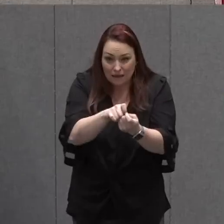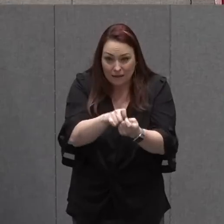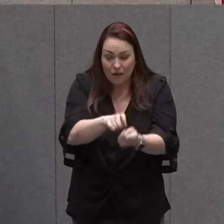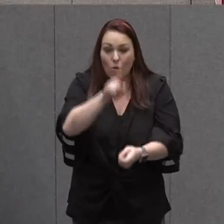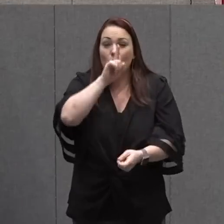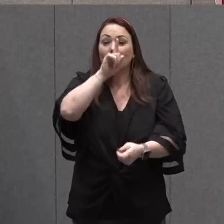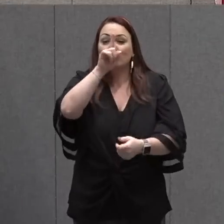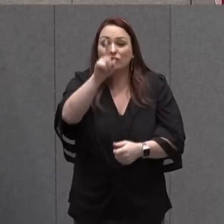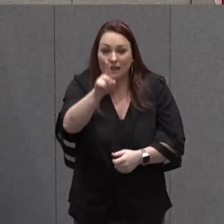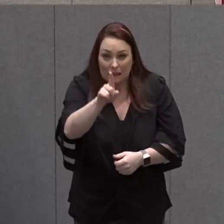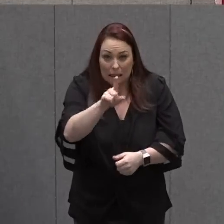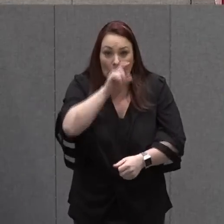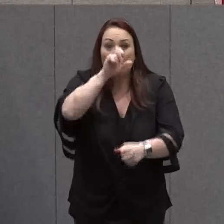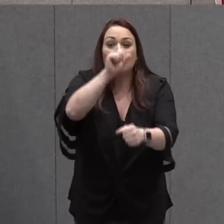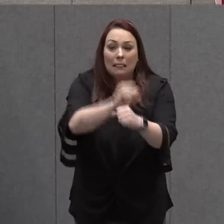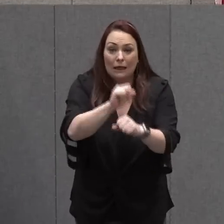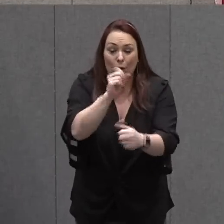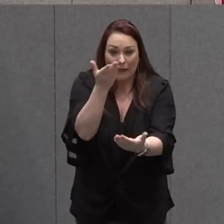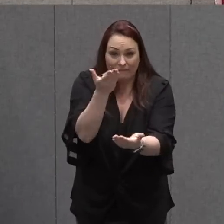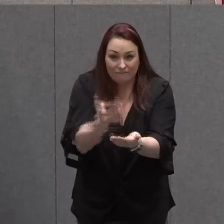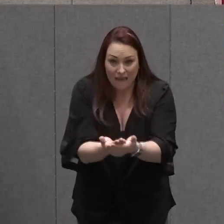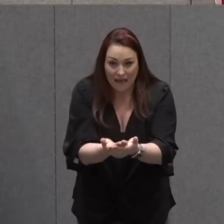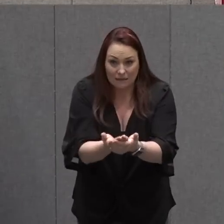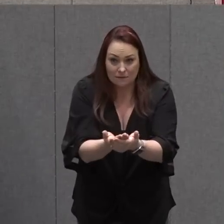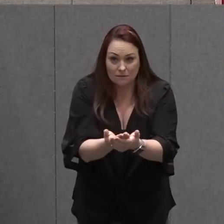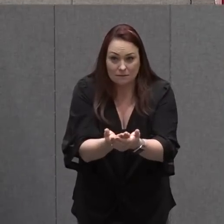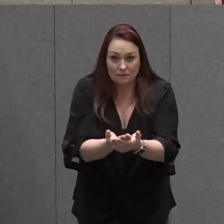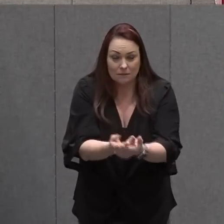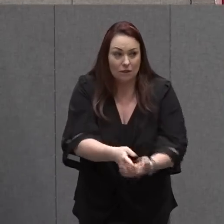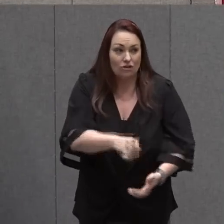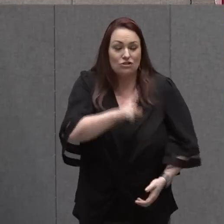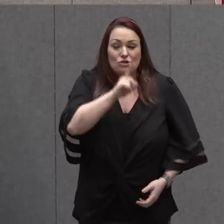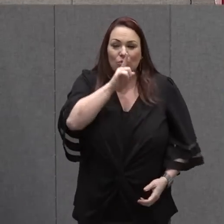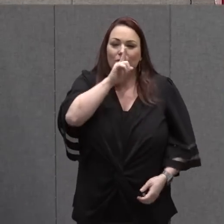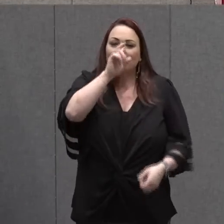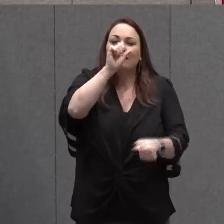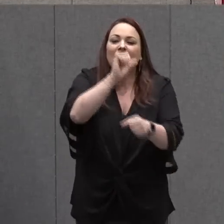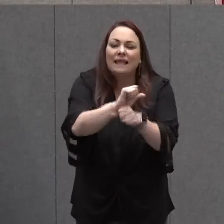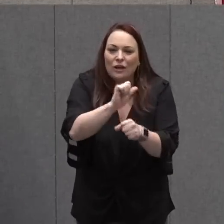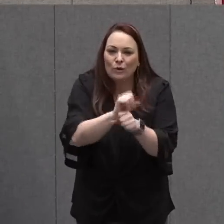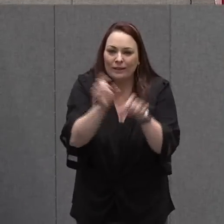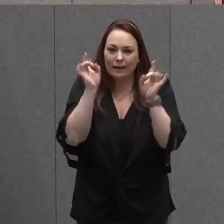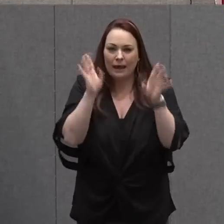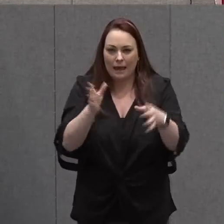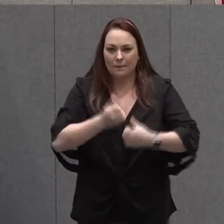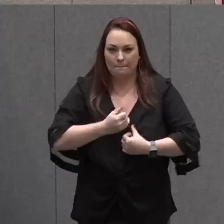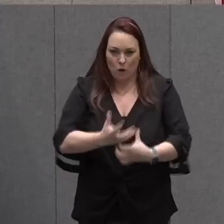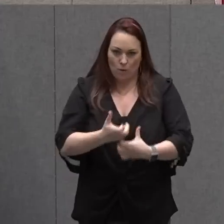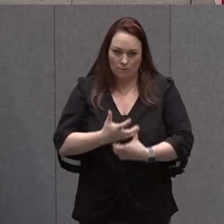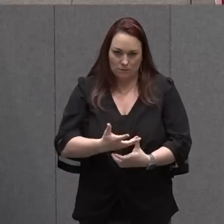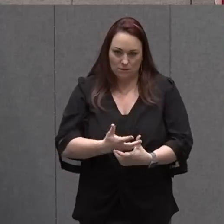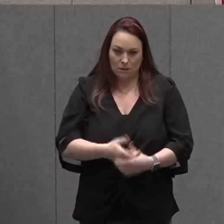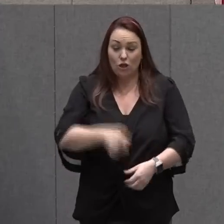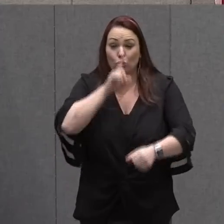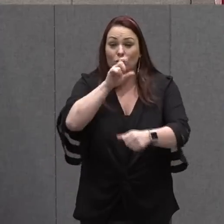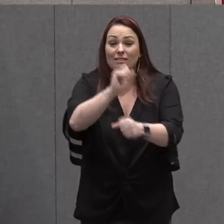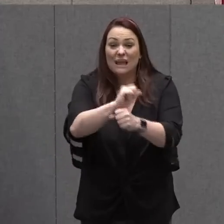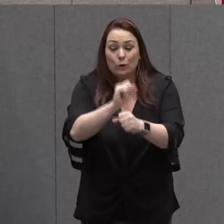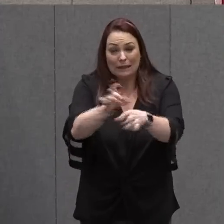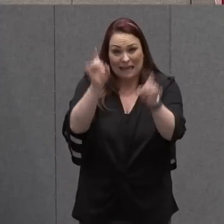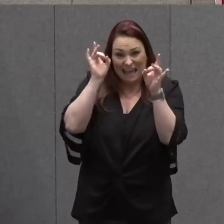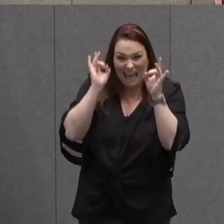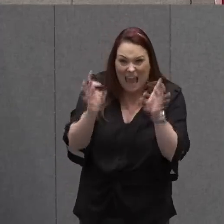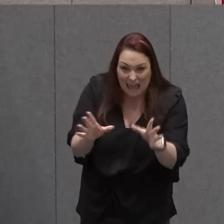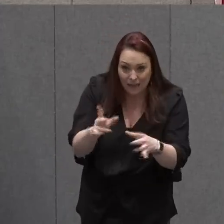Like, you literally do not like poems. You literally do not like poetry. Okay, I was confused